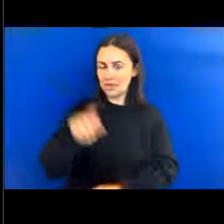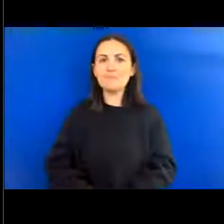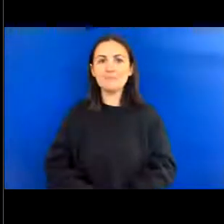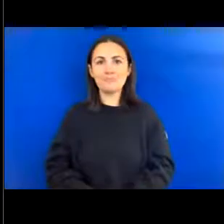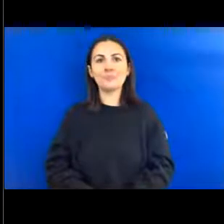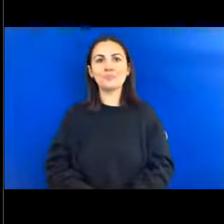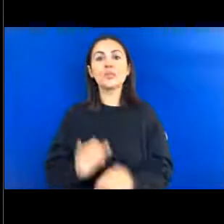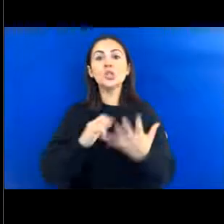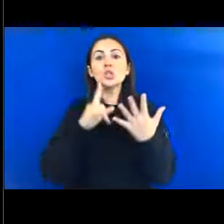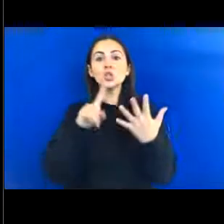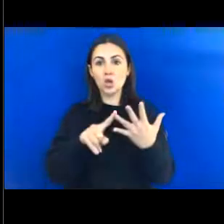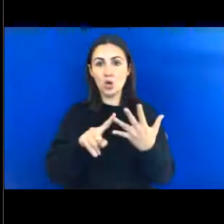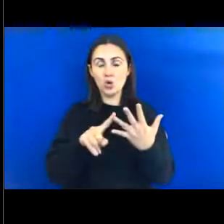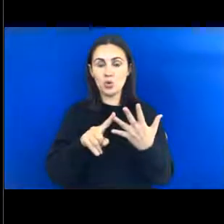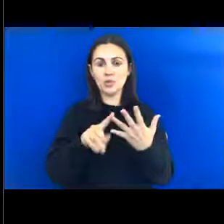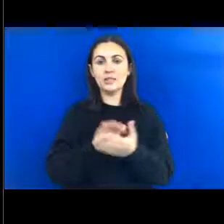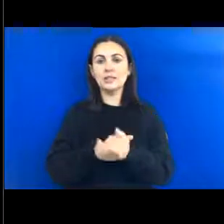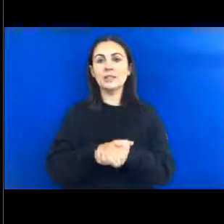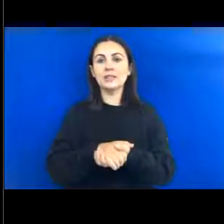So the next